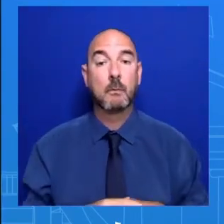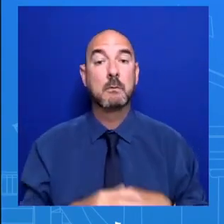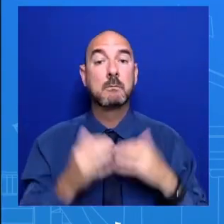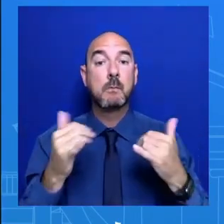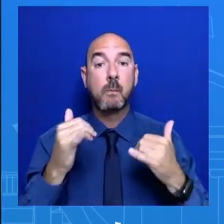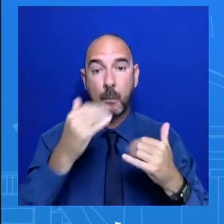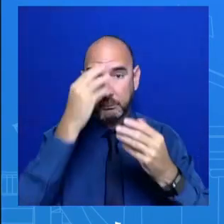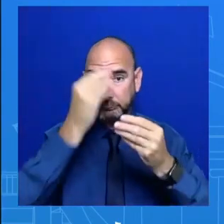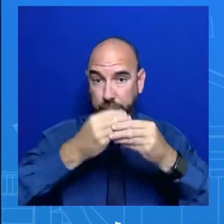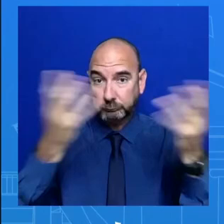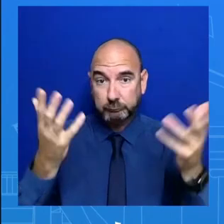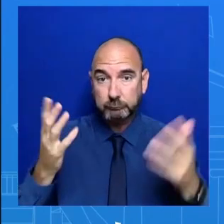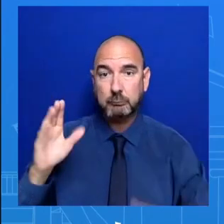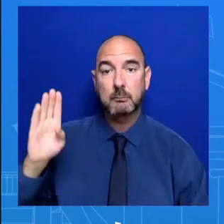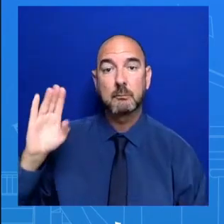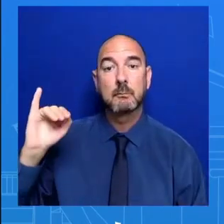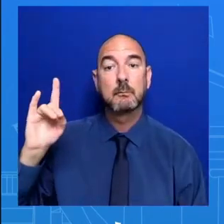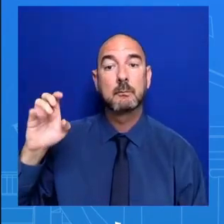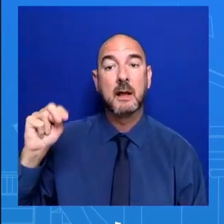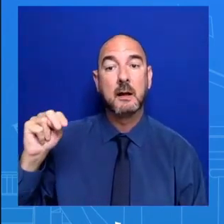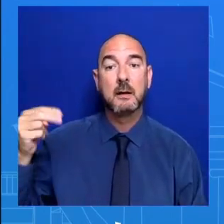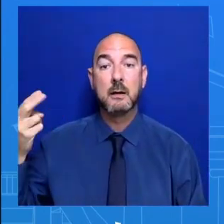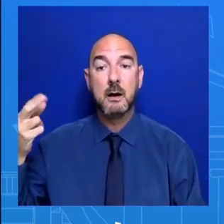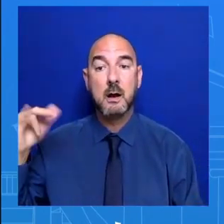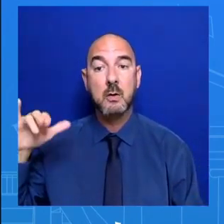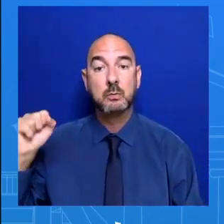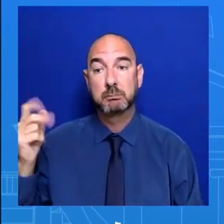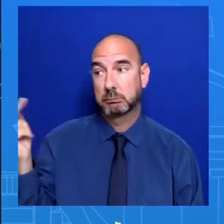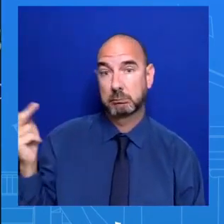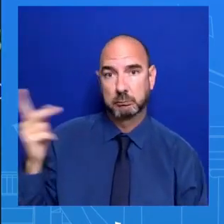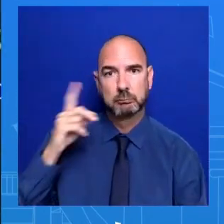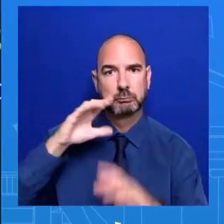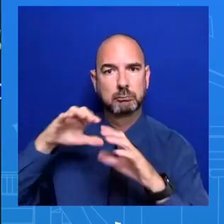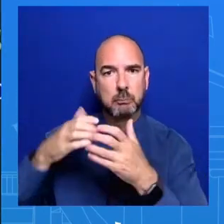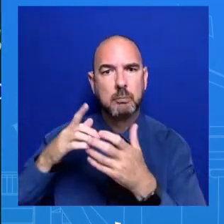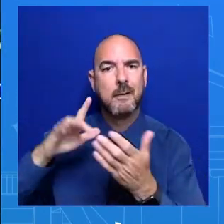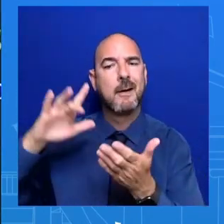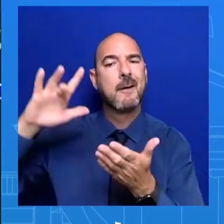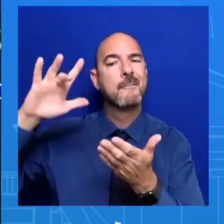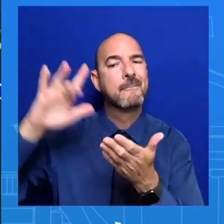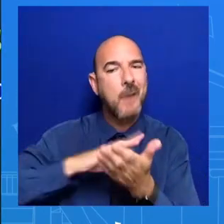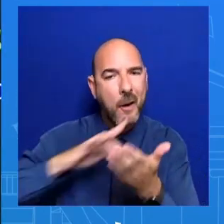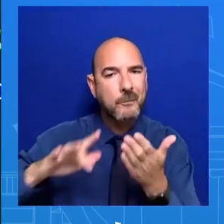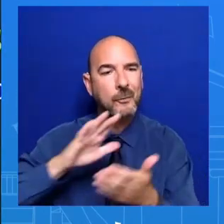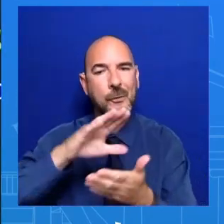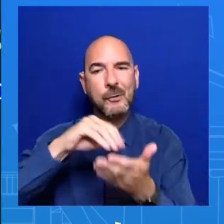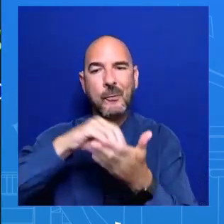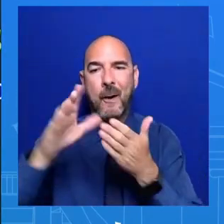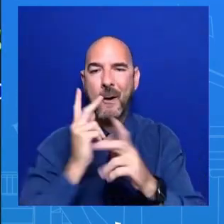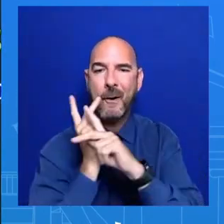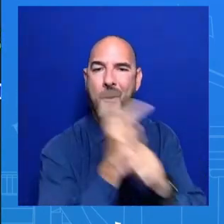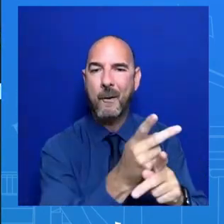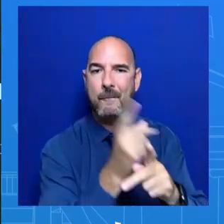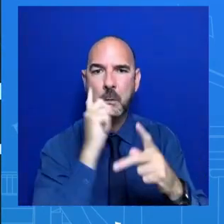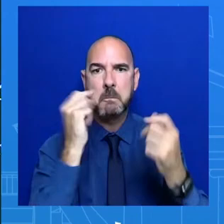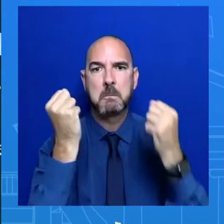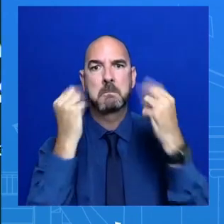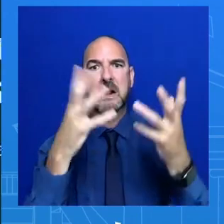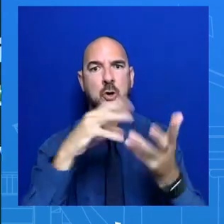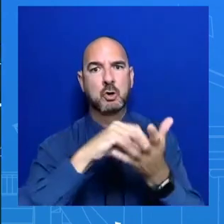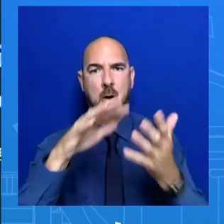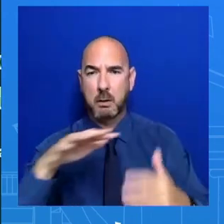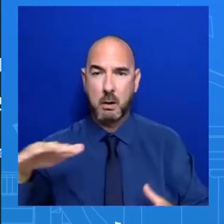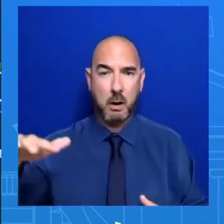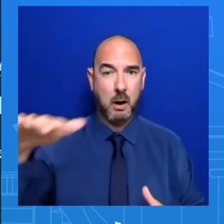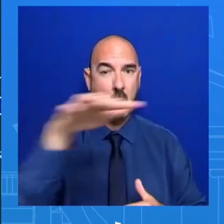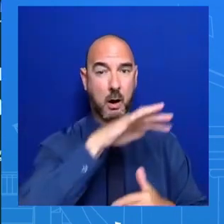canceled student debt for an additional 160,000 people, meaning 4.75 million Americans have now benefited from